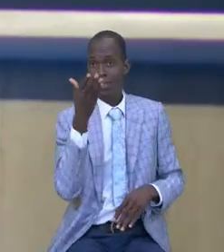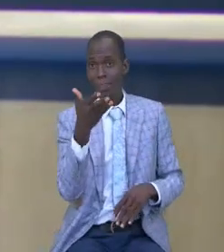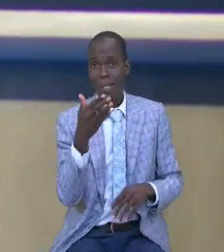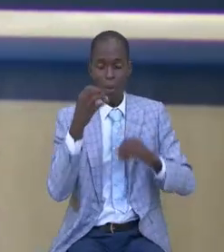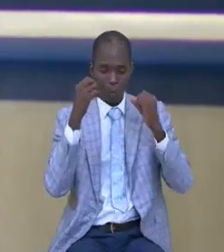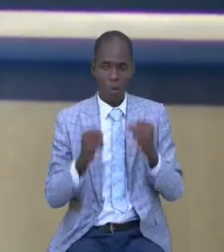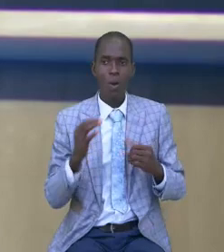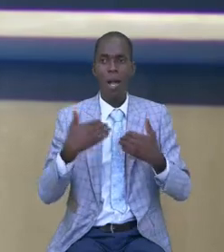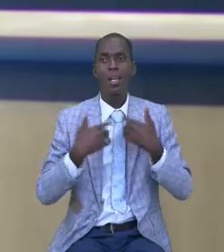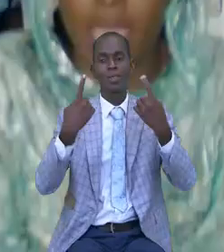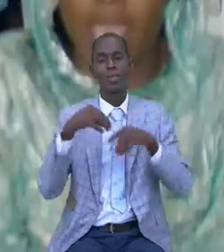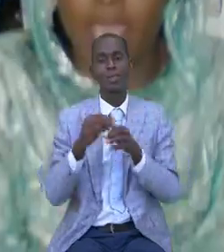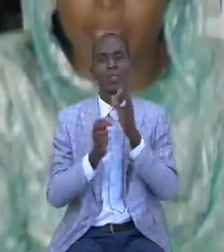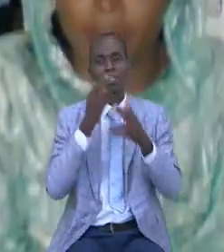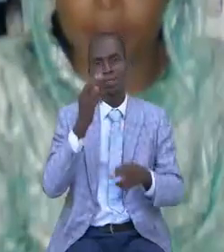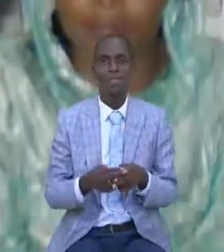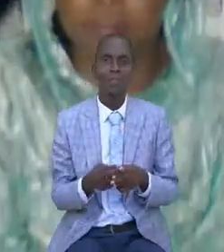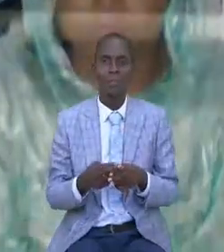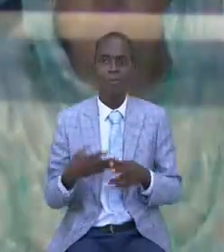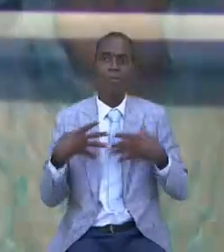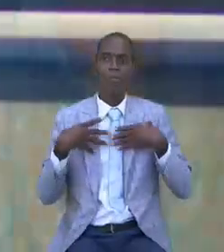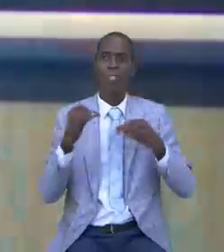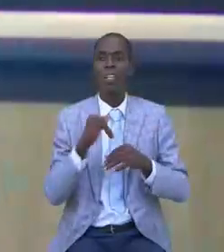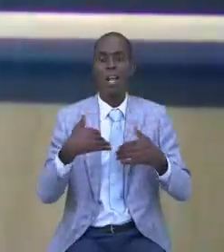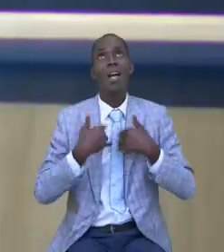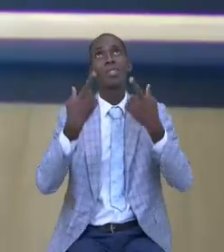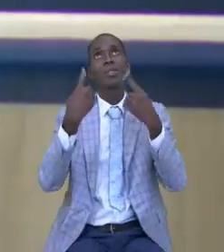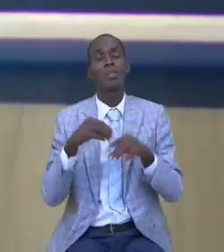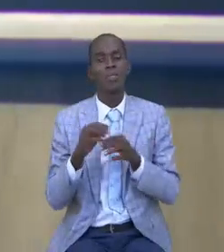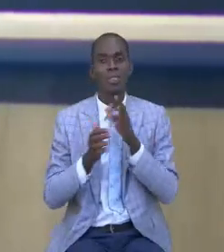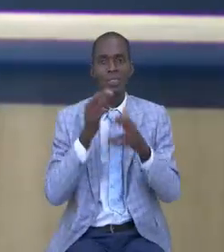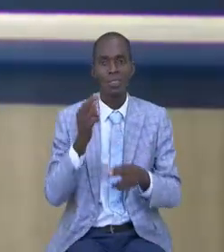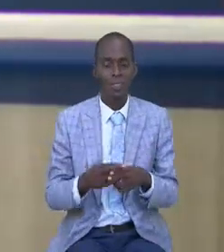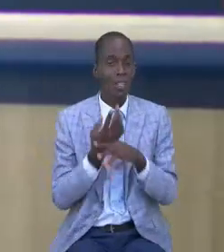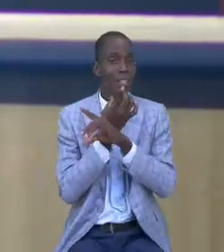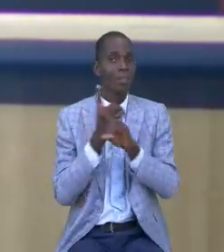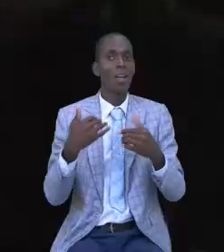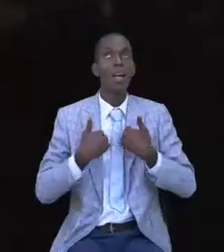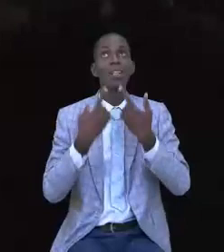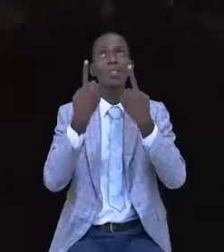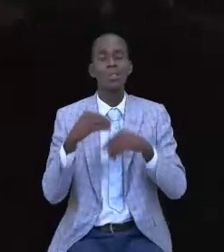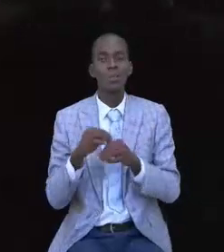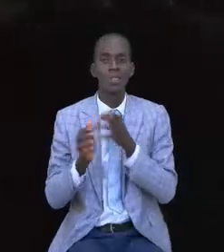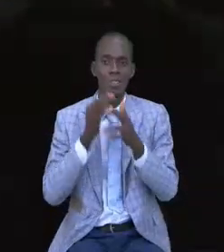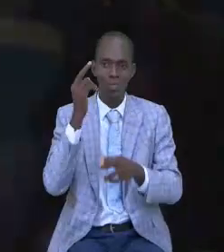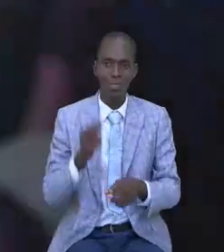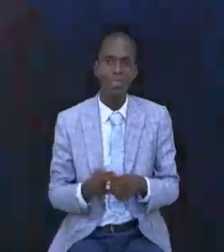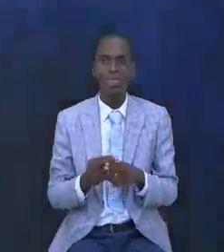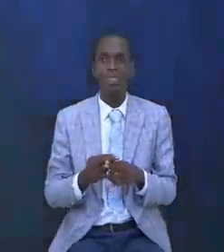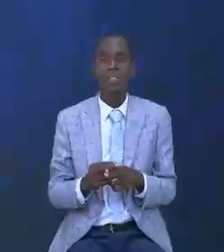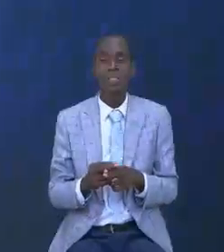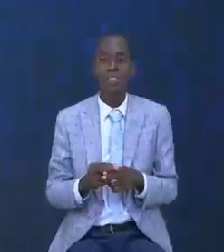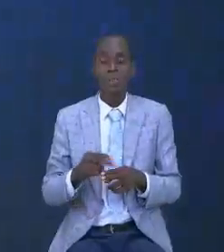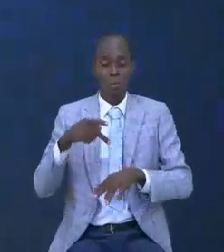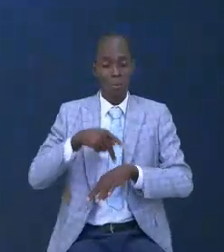power has come. Yeah. Healing has come. Yeah. Deliverance has come. Yeah. He took